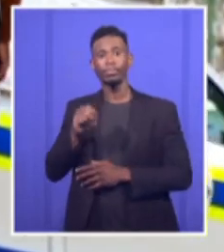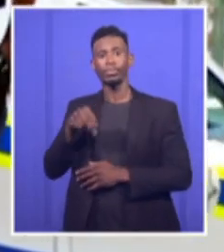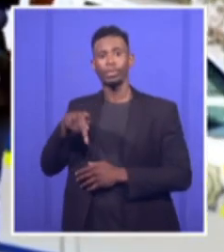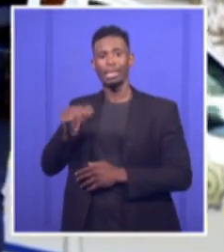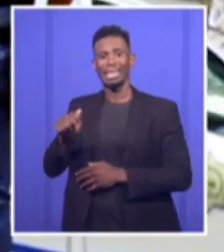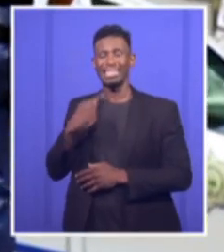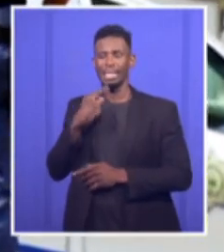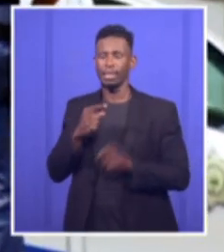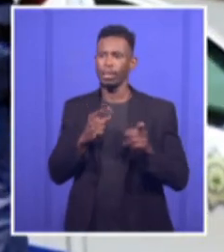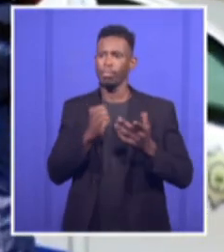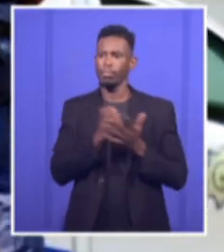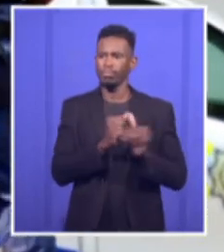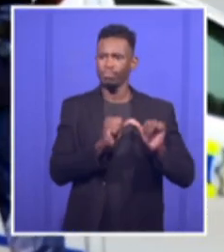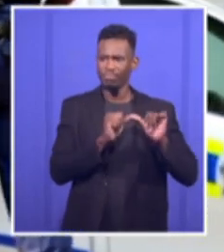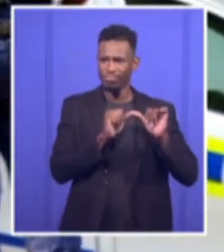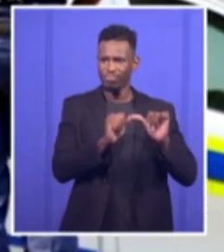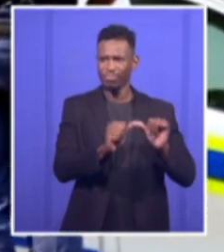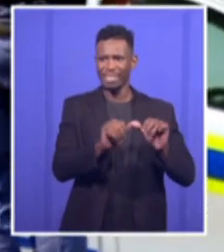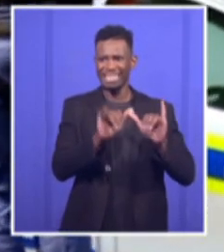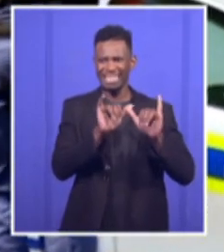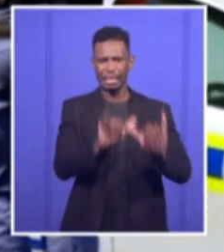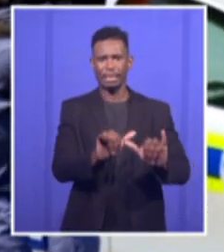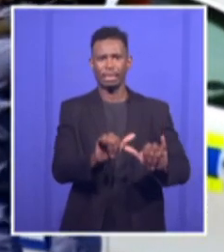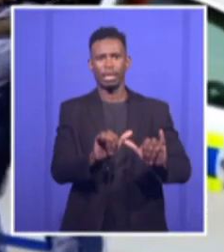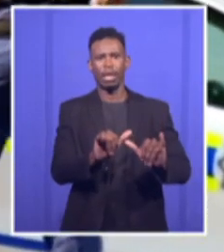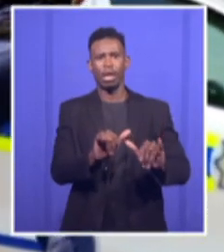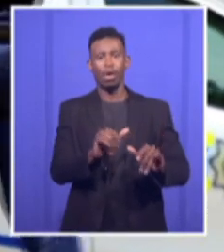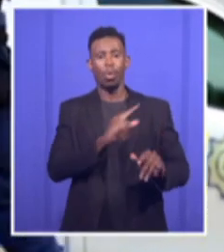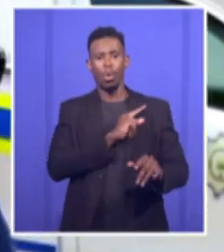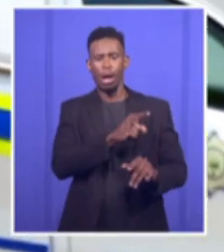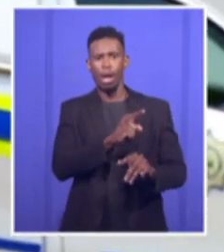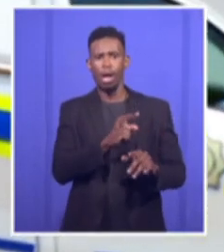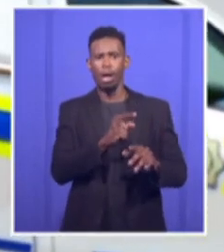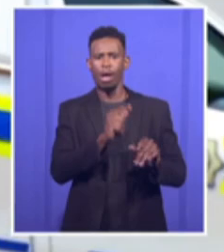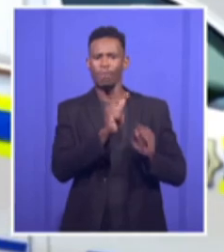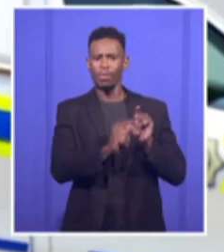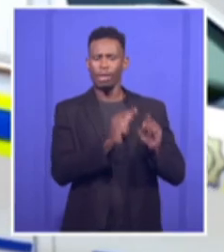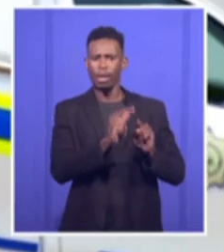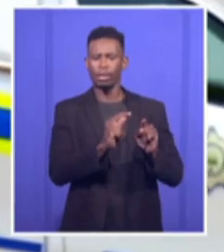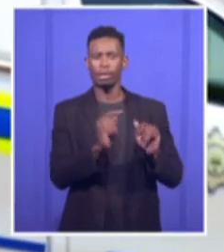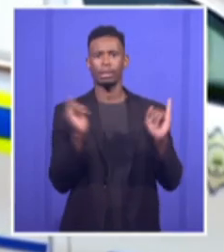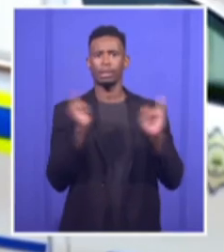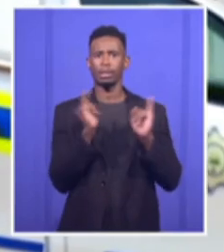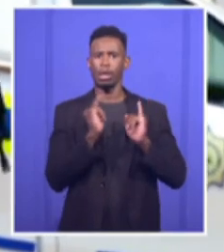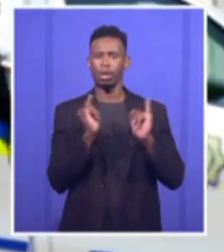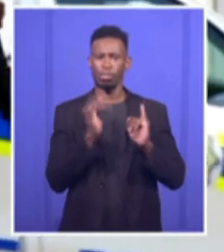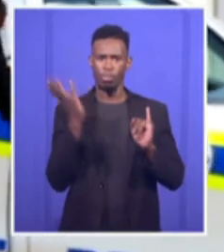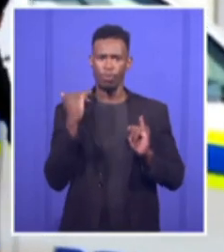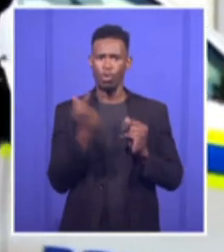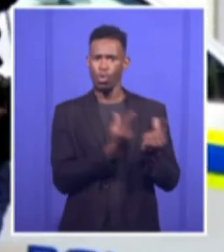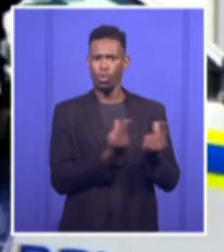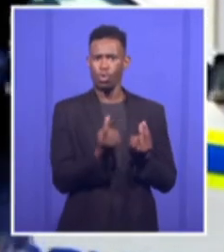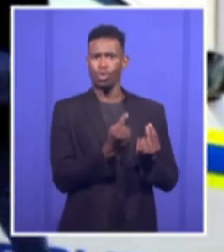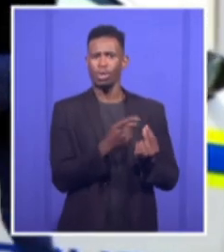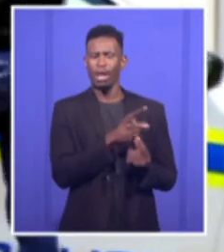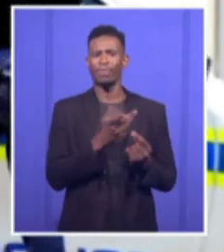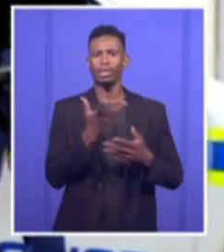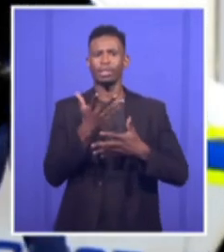custody given the magnitude of the charges he's facing. The man is facing serious offences which falls under Schedule